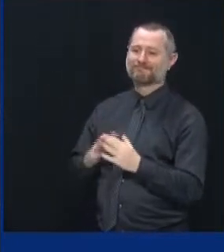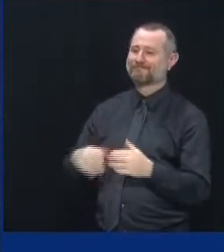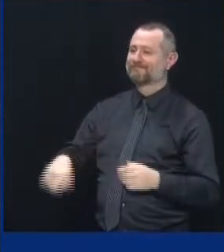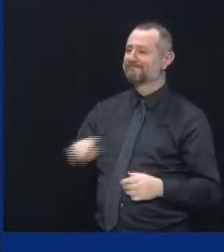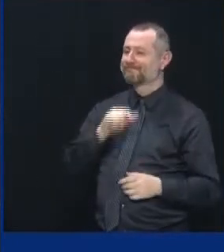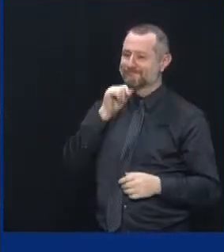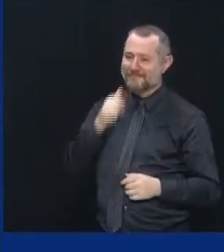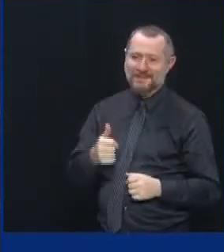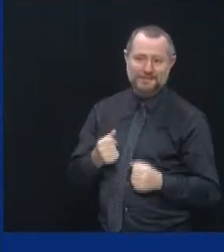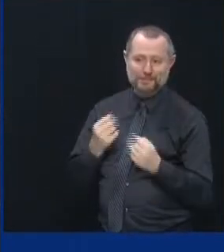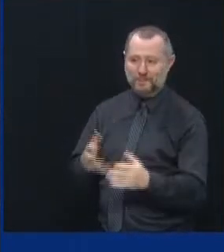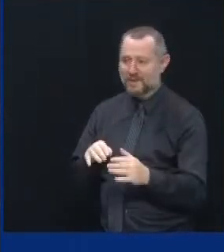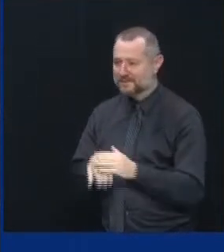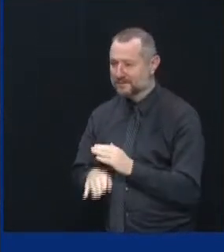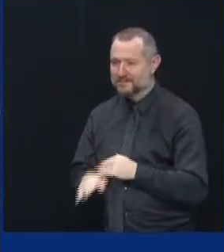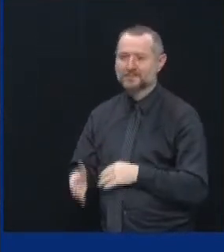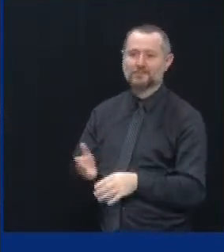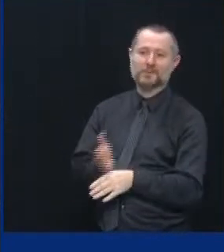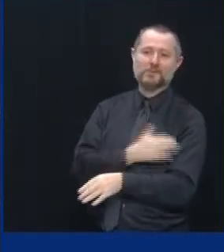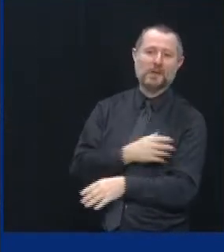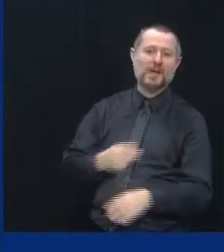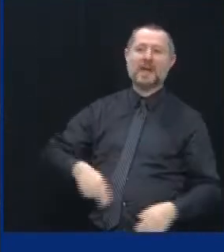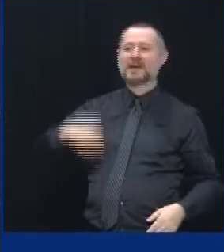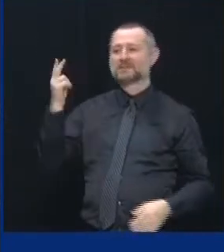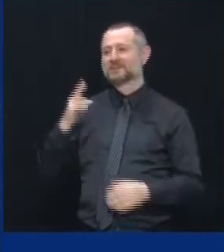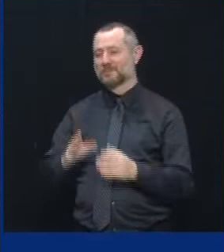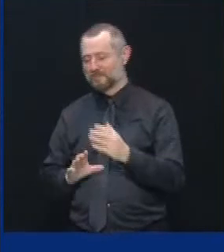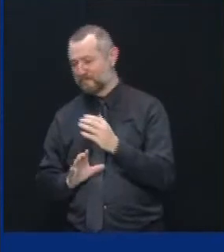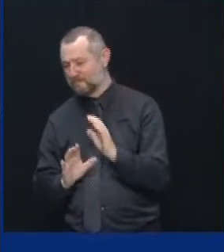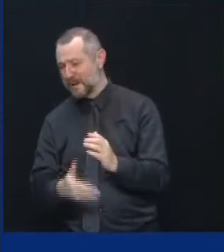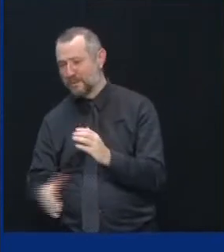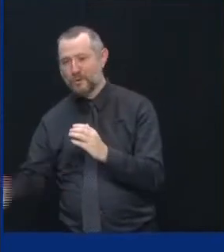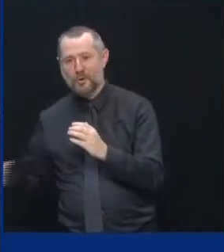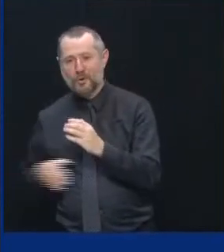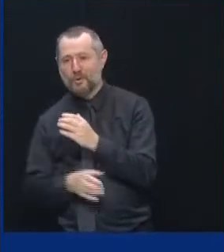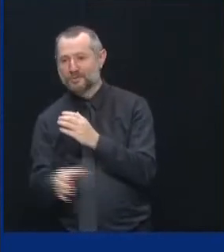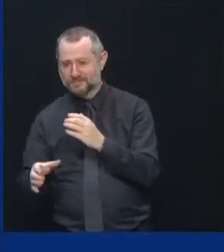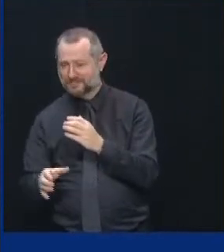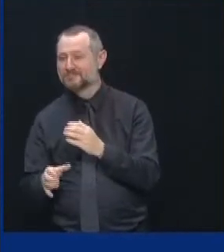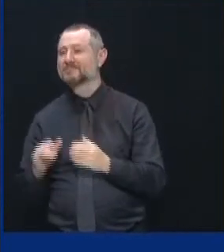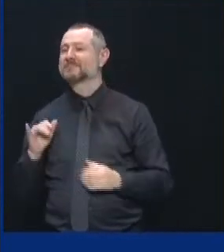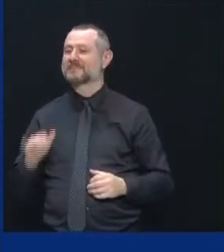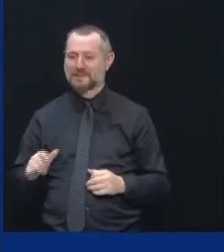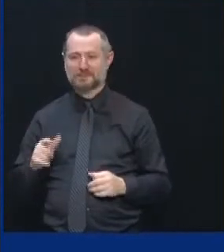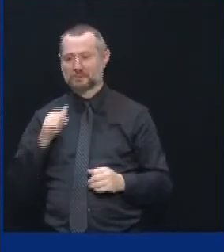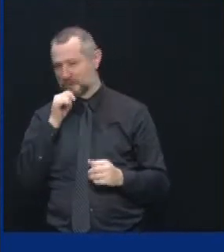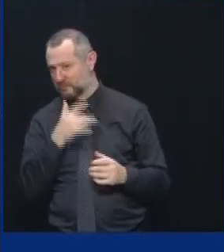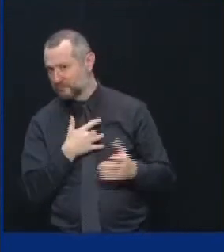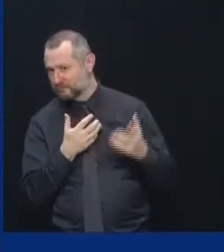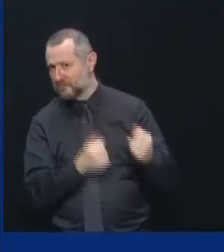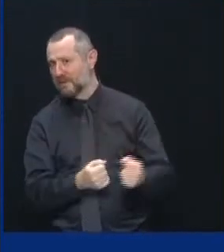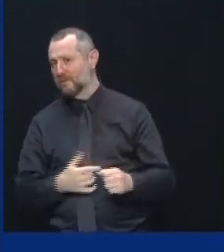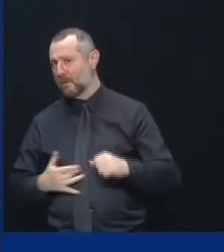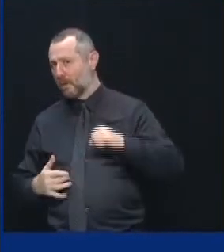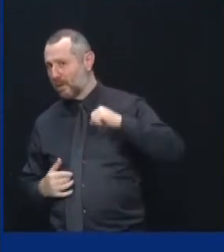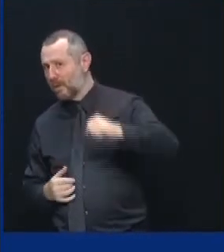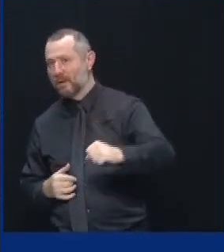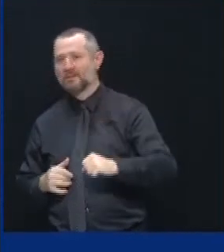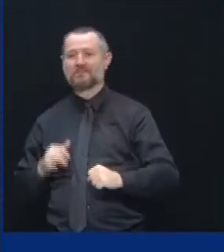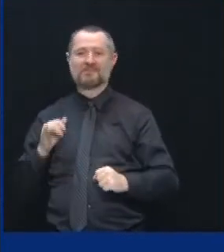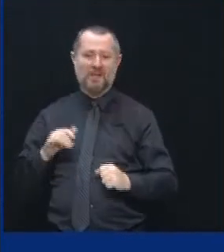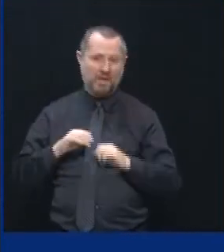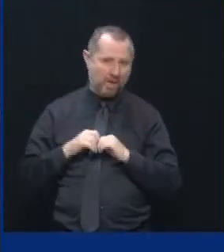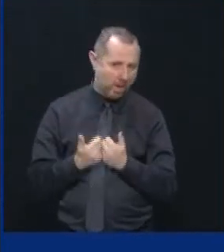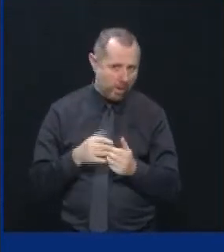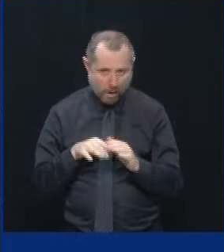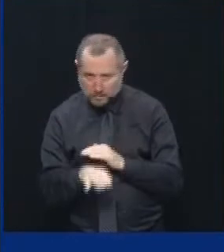populations, where we're trying to confront both the hesitancy / distrust issue and the access issue together and trying to merge them as